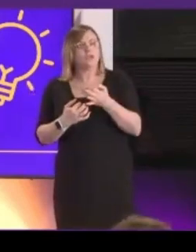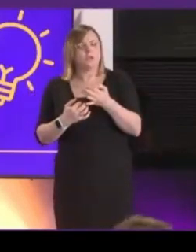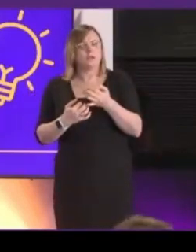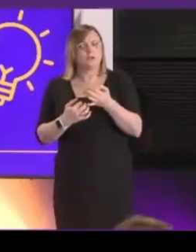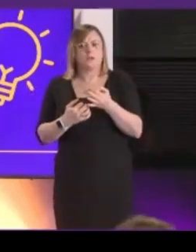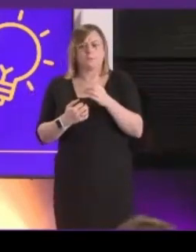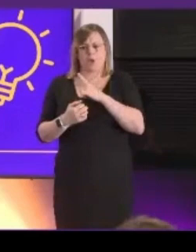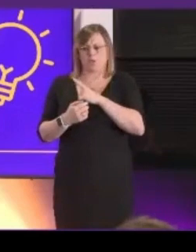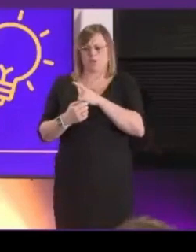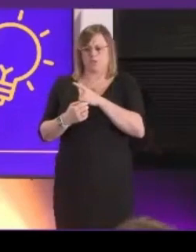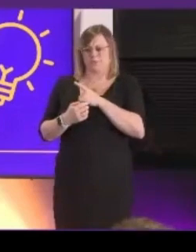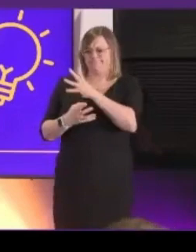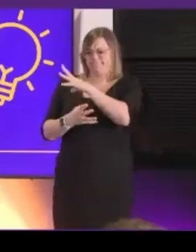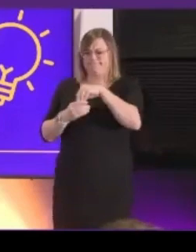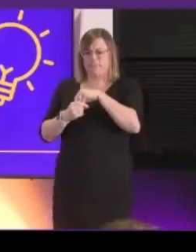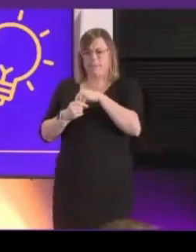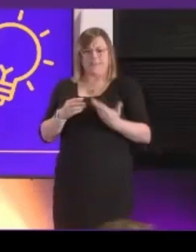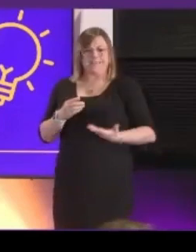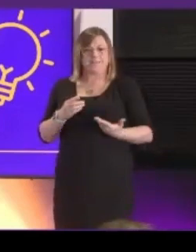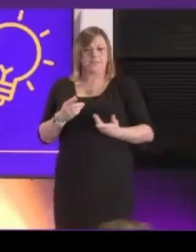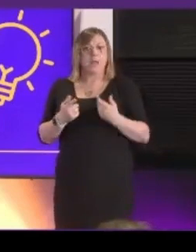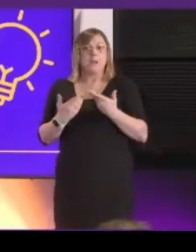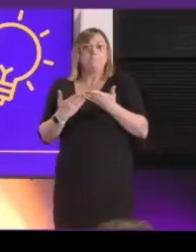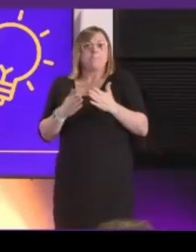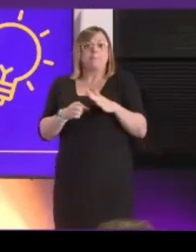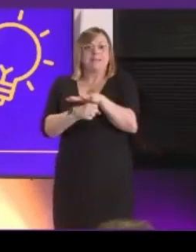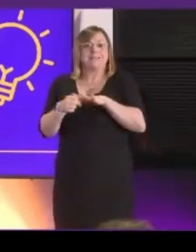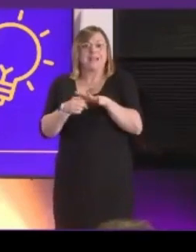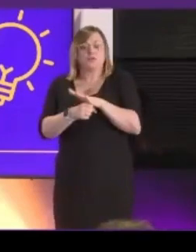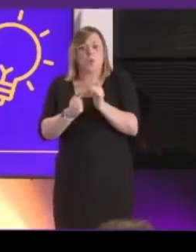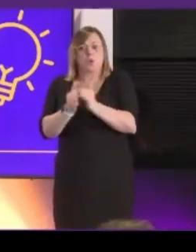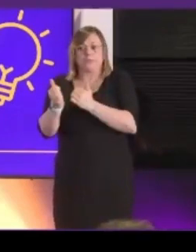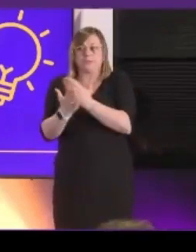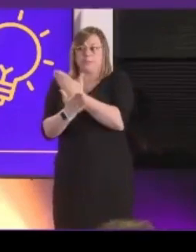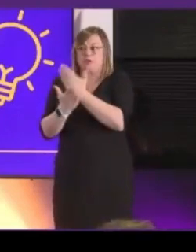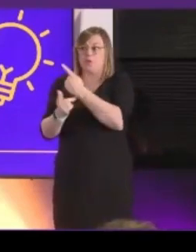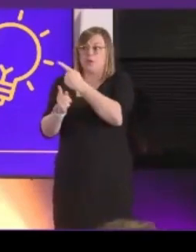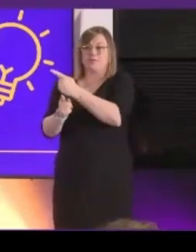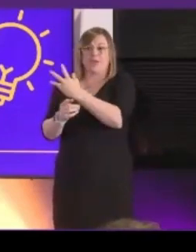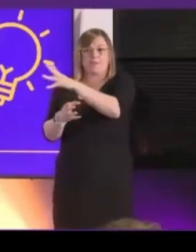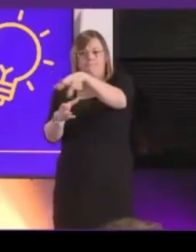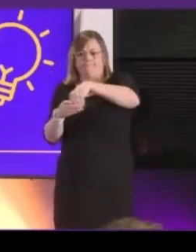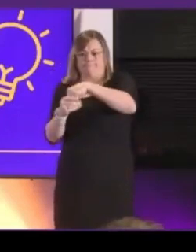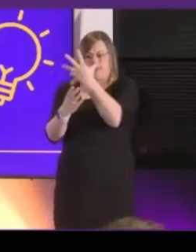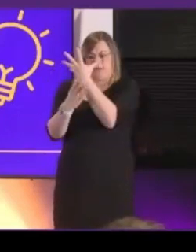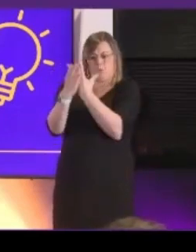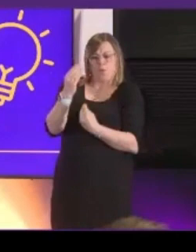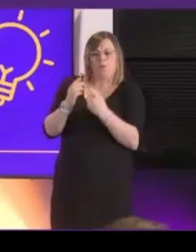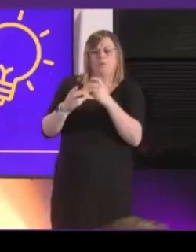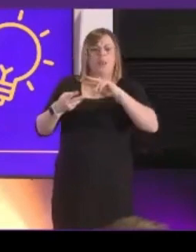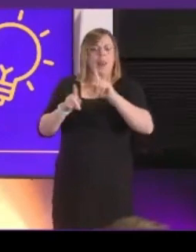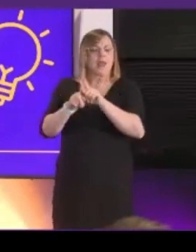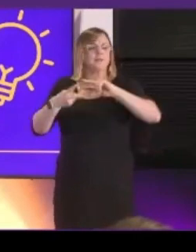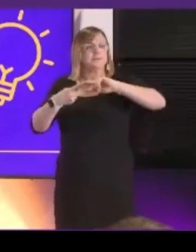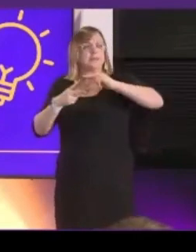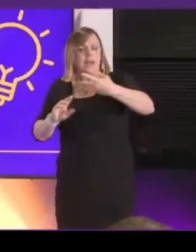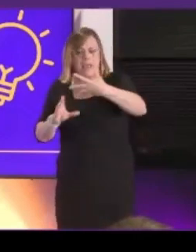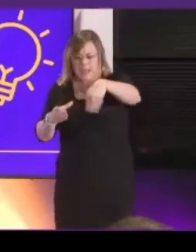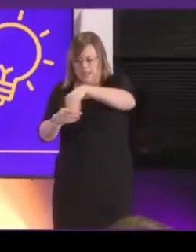business is, and indeed public sector organisations are doing to ensure that it's part of the DNA, that things start to become a